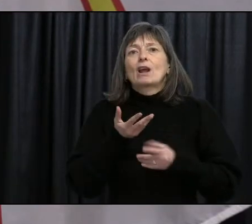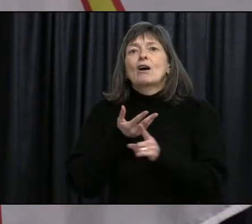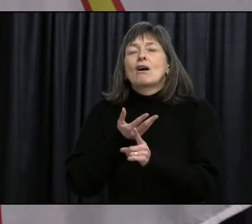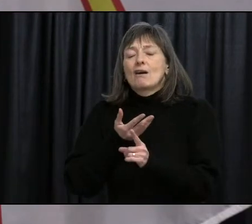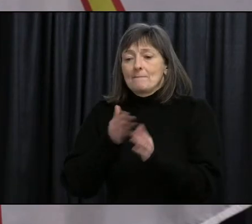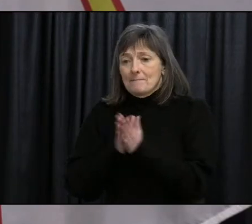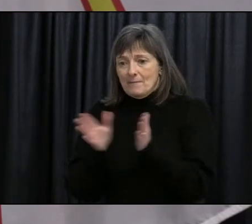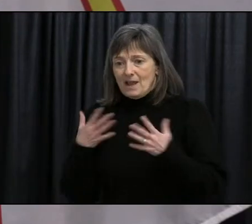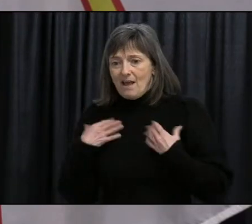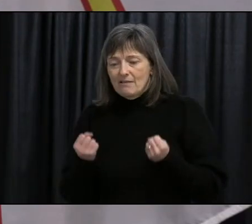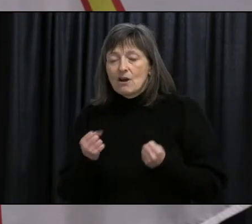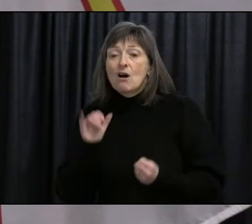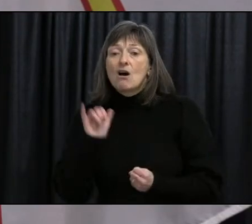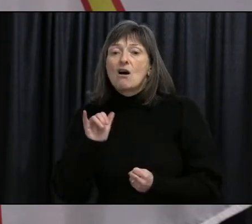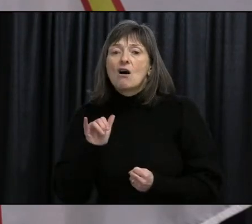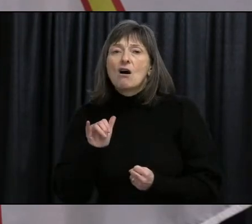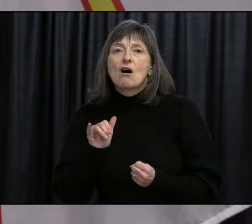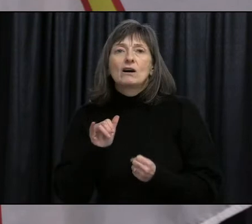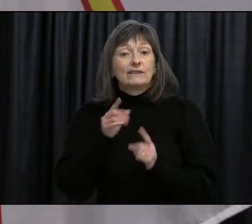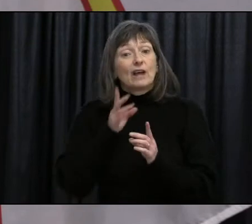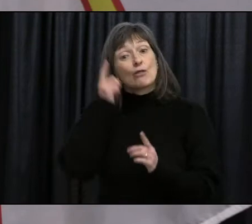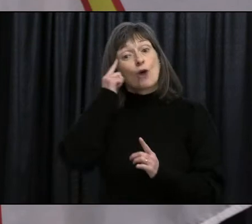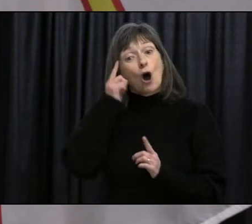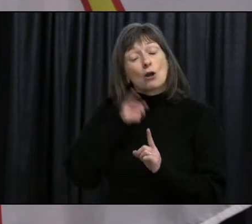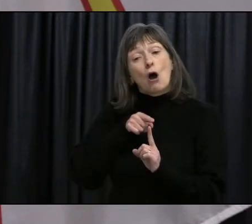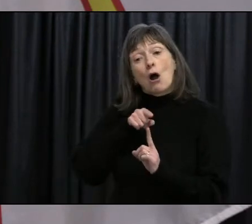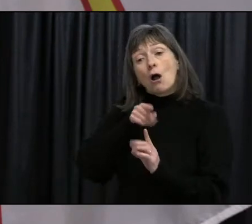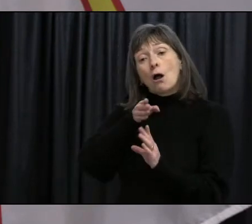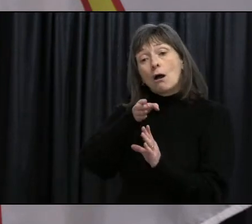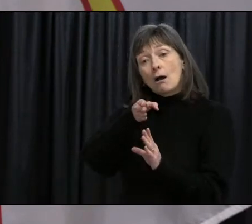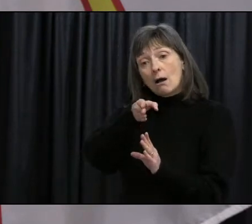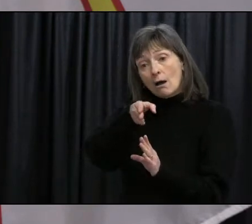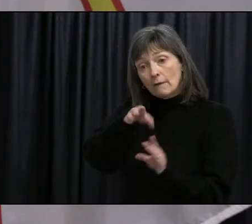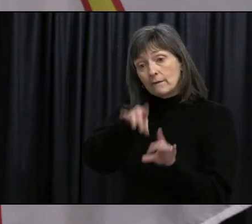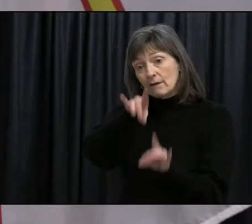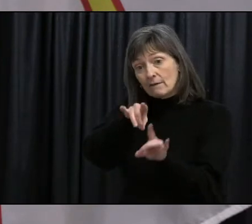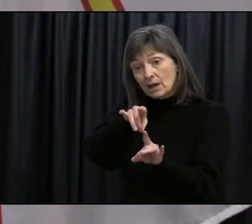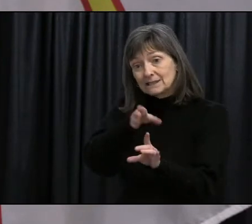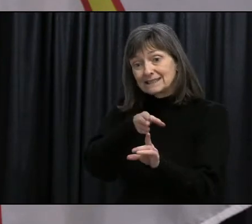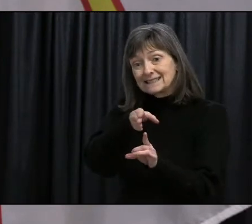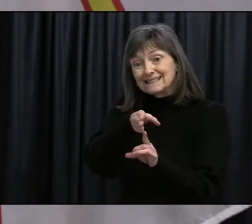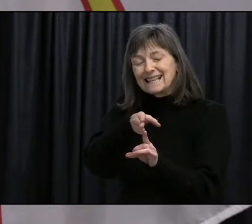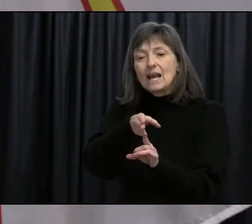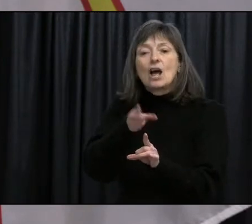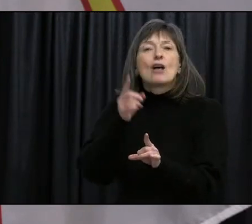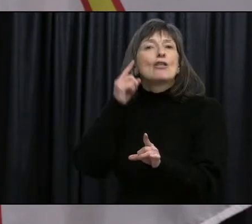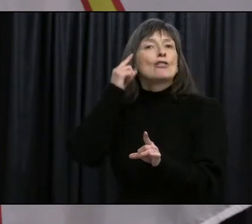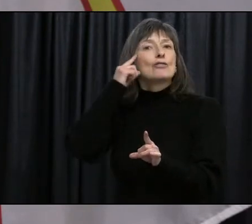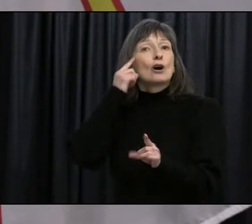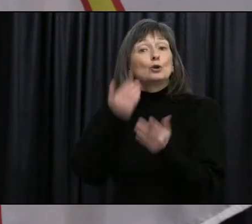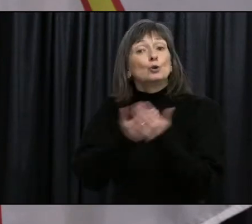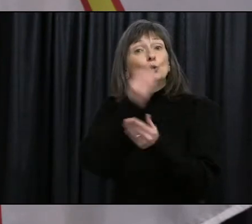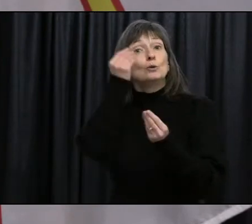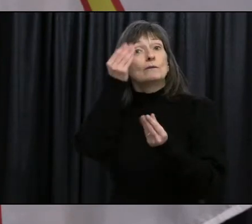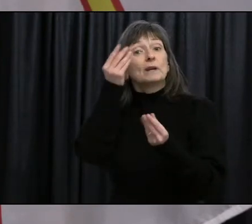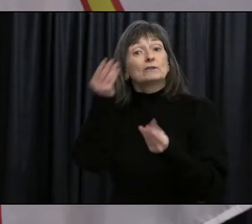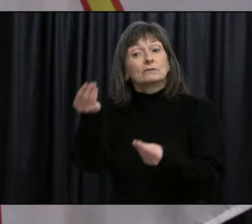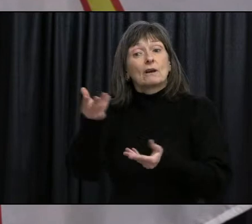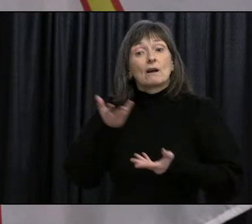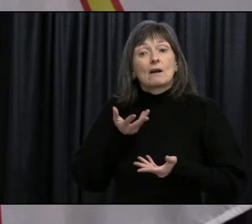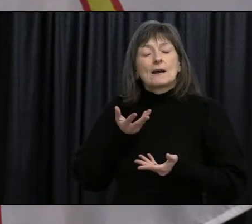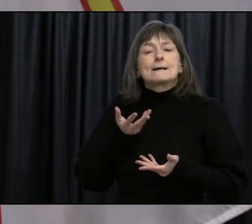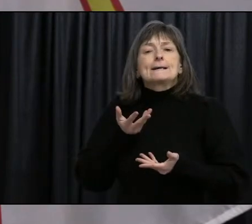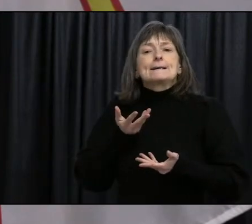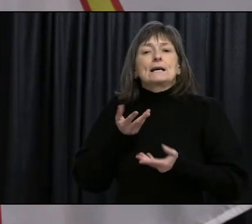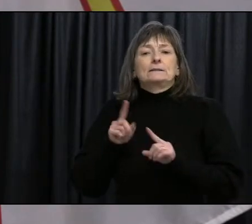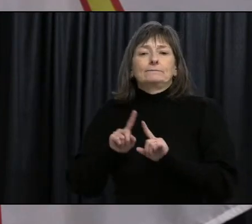a different direction as to who the initial case, or what we would call the first case of that cluster, would have